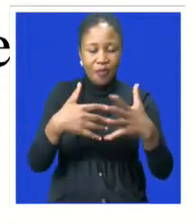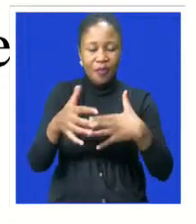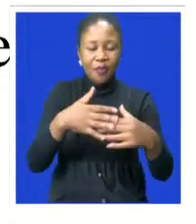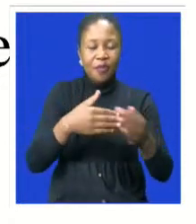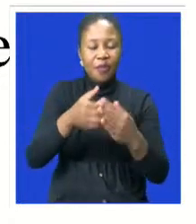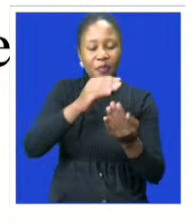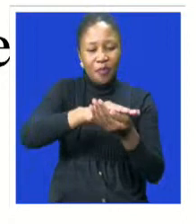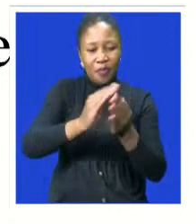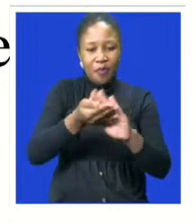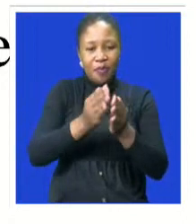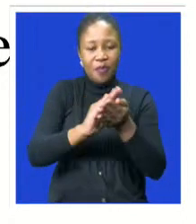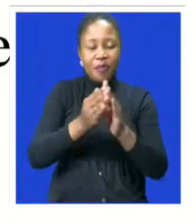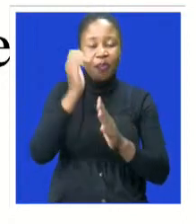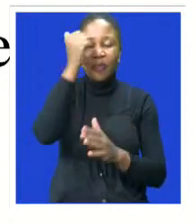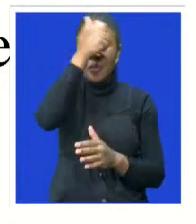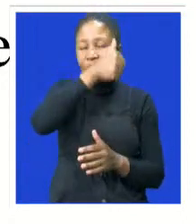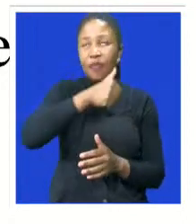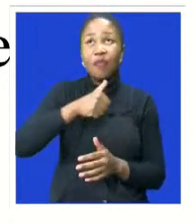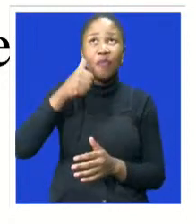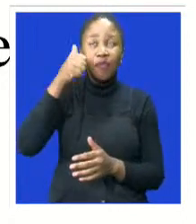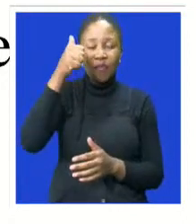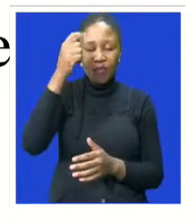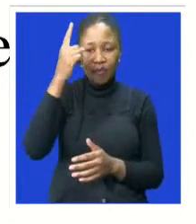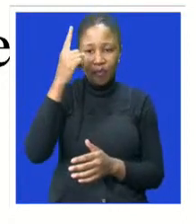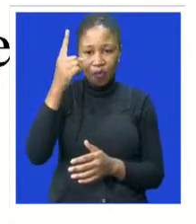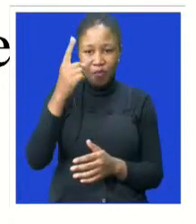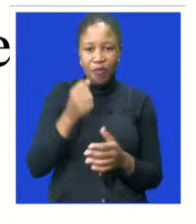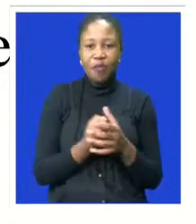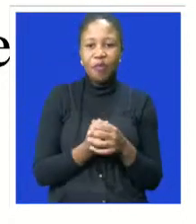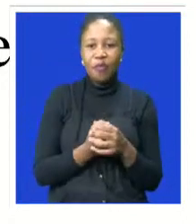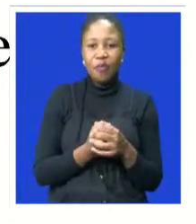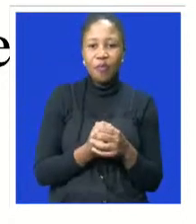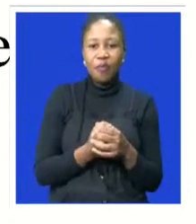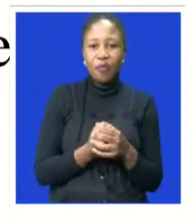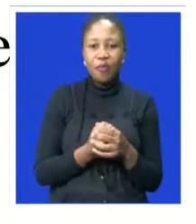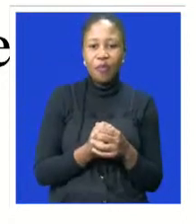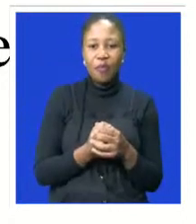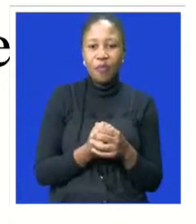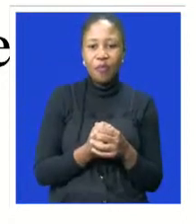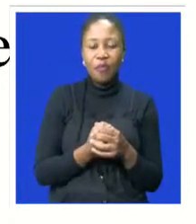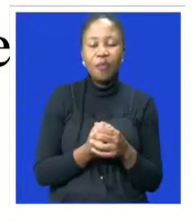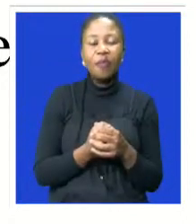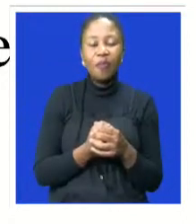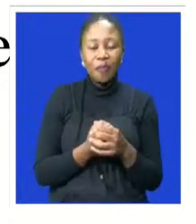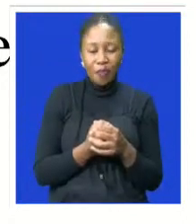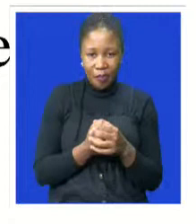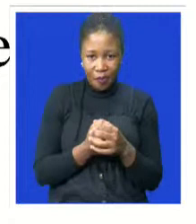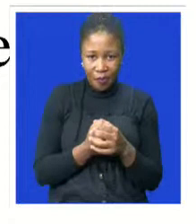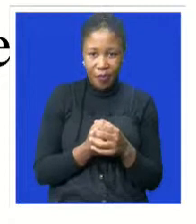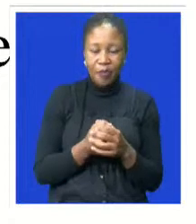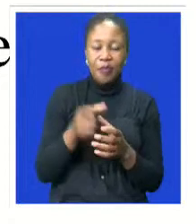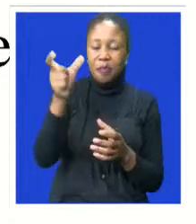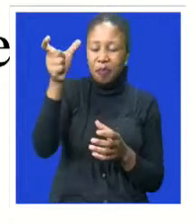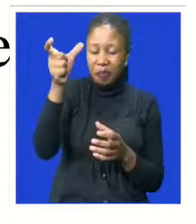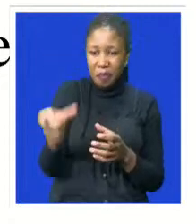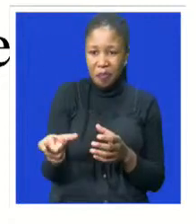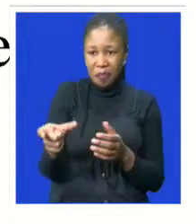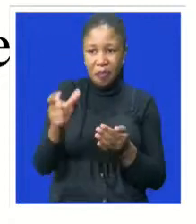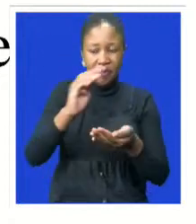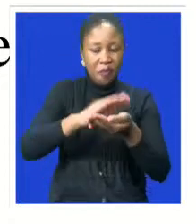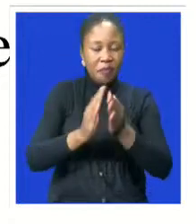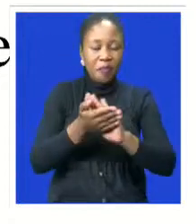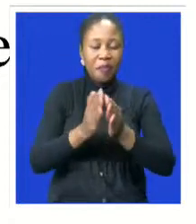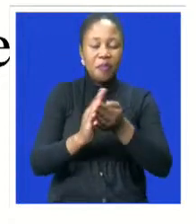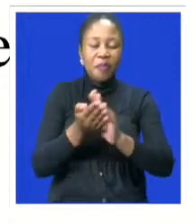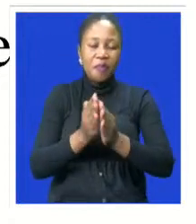them nature. And then man-made. When we talk about this word, man-made